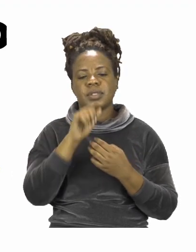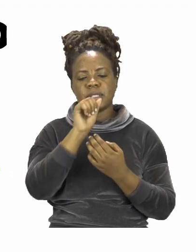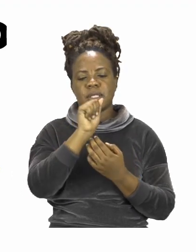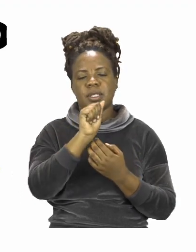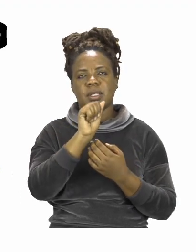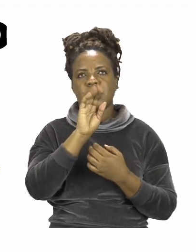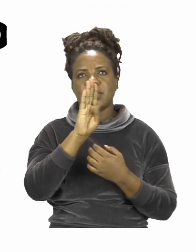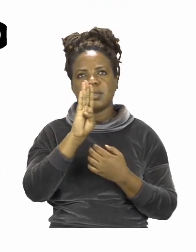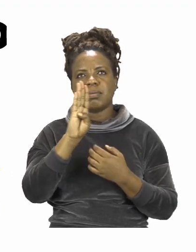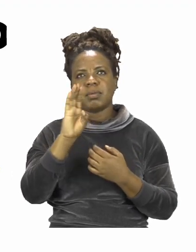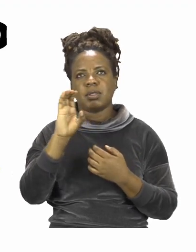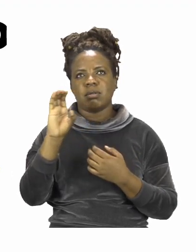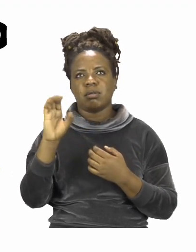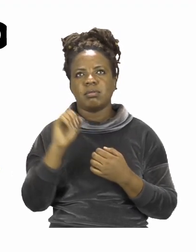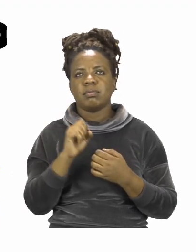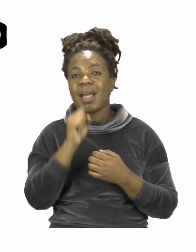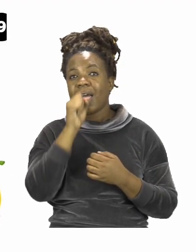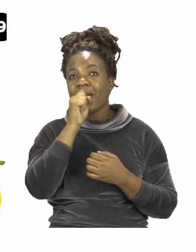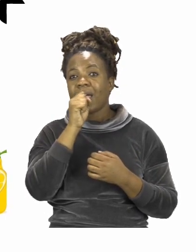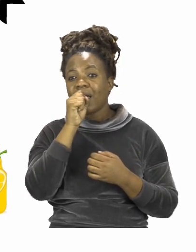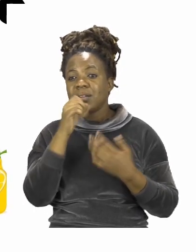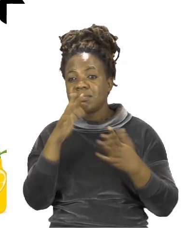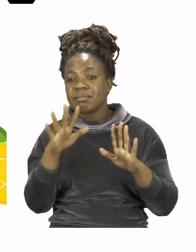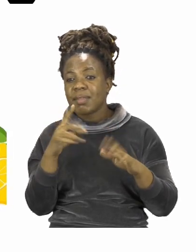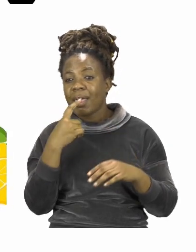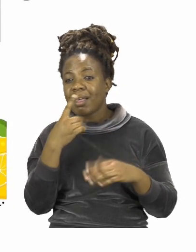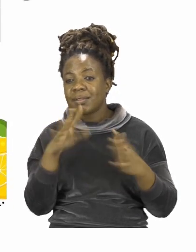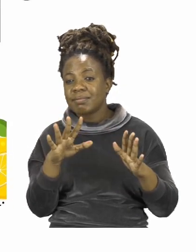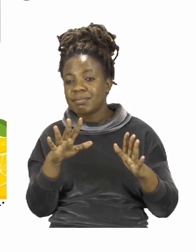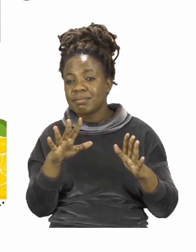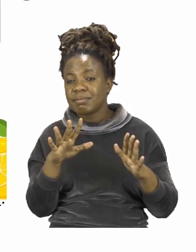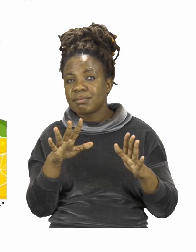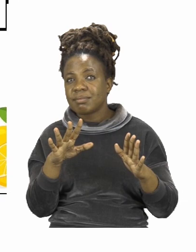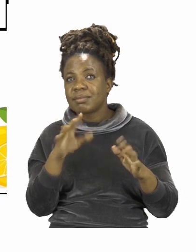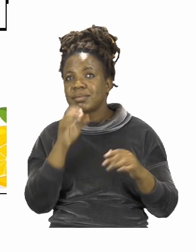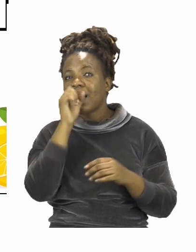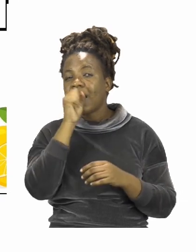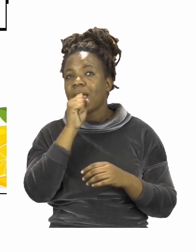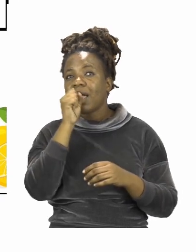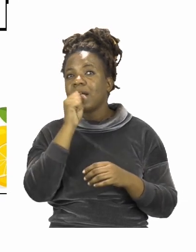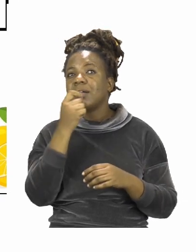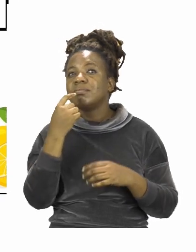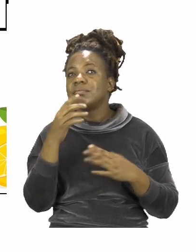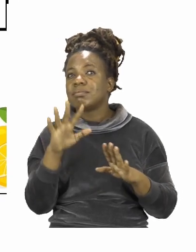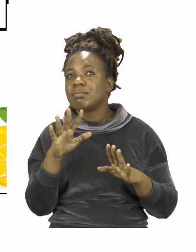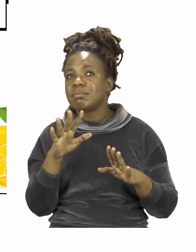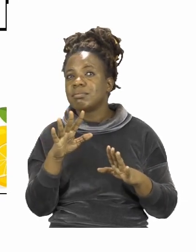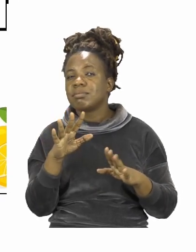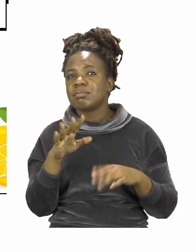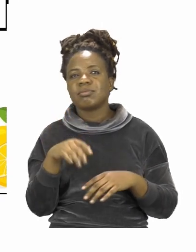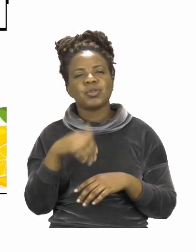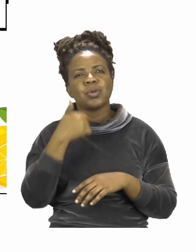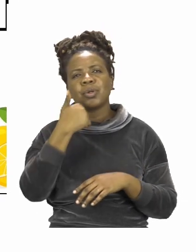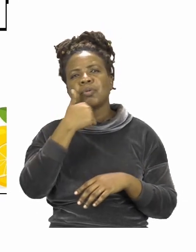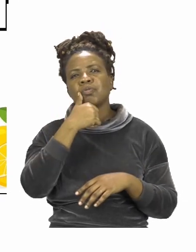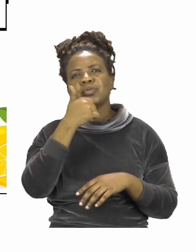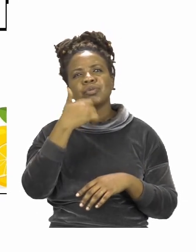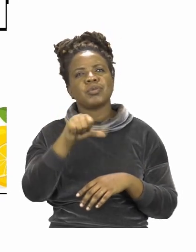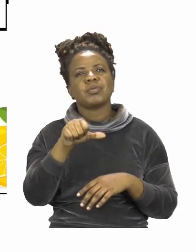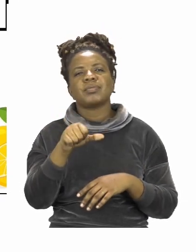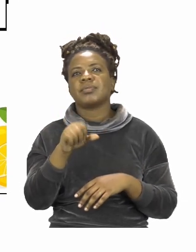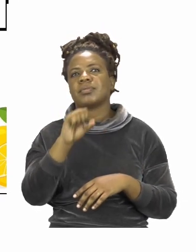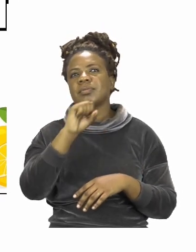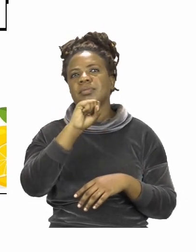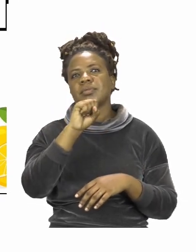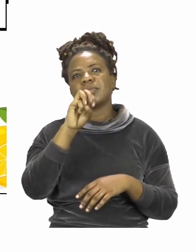Have you ever had ice cream before? I know I have. When I tasted ice cream, it was sweet.